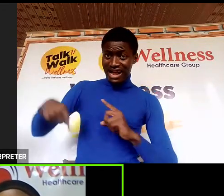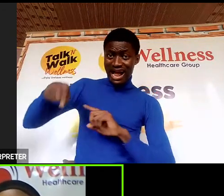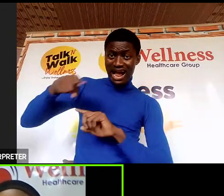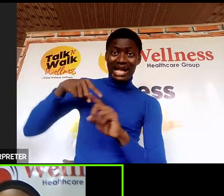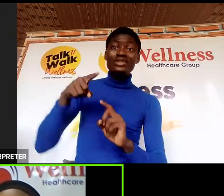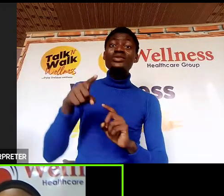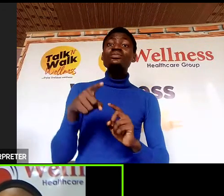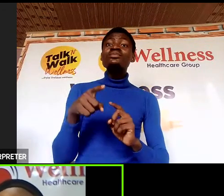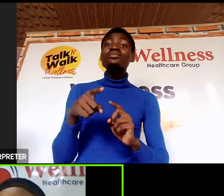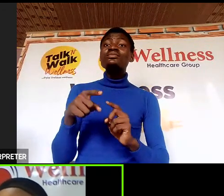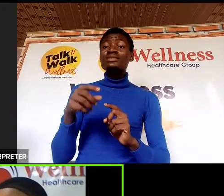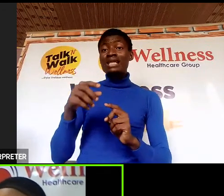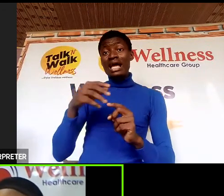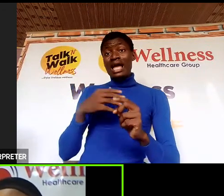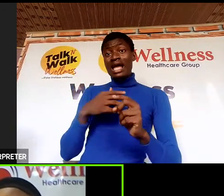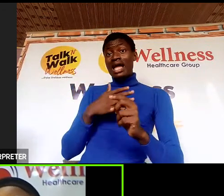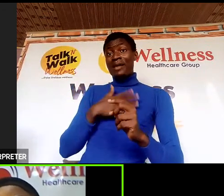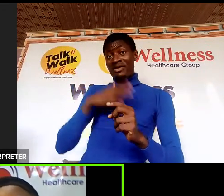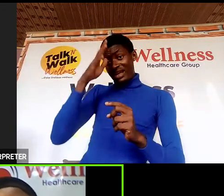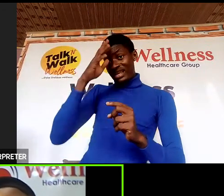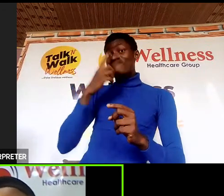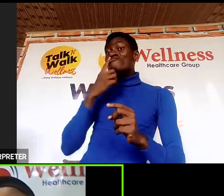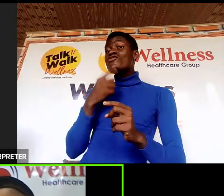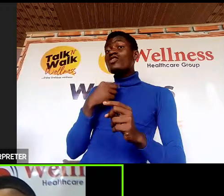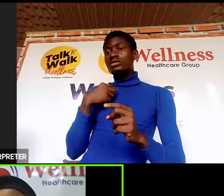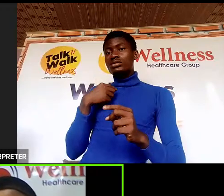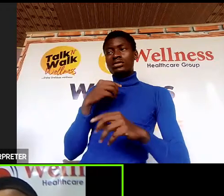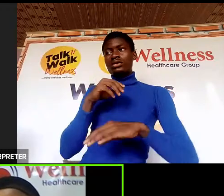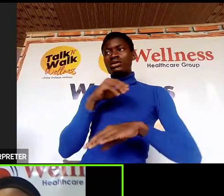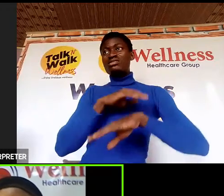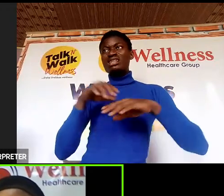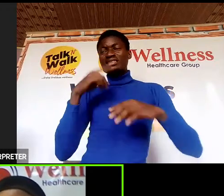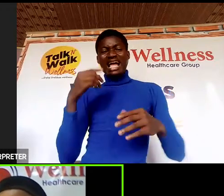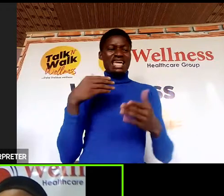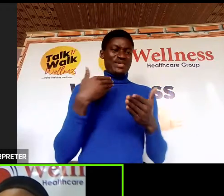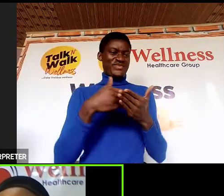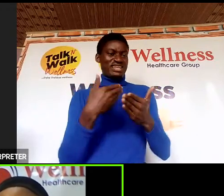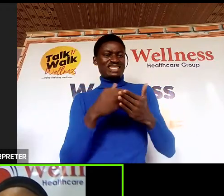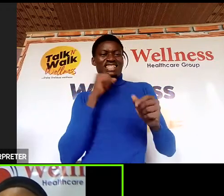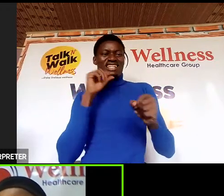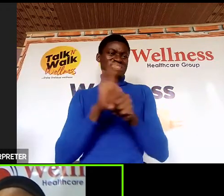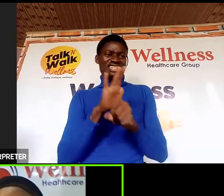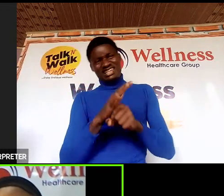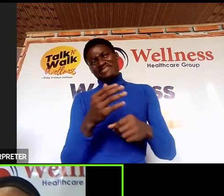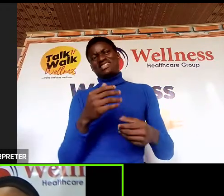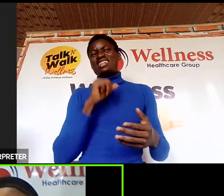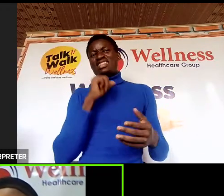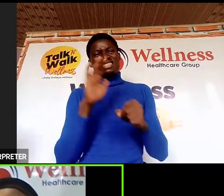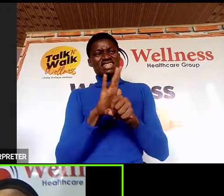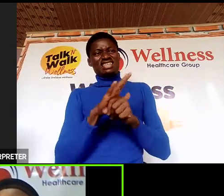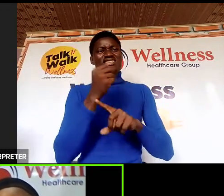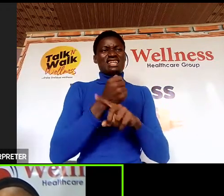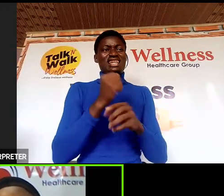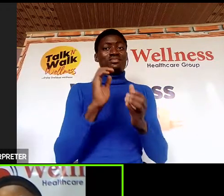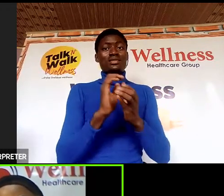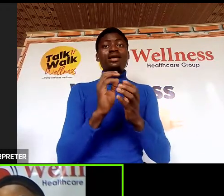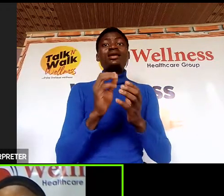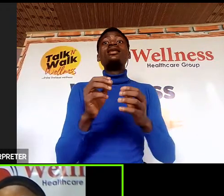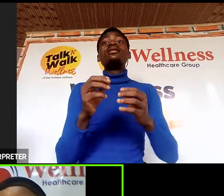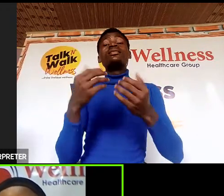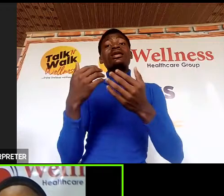were growing, used to seize their passbook. But now that is alert that they said they receive now, that they just pay money to your bank and you people walk to the